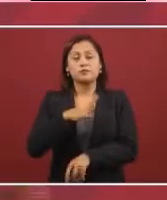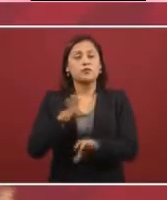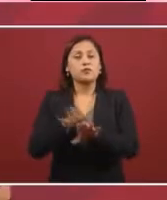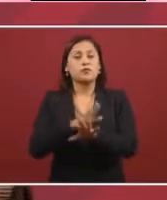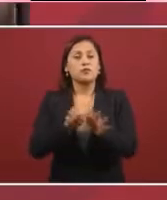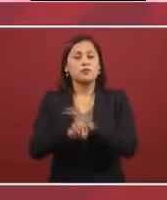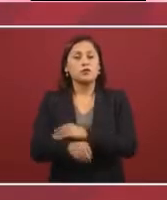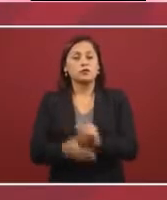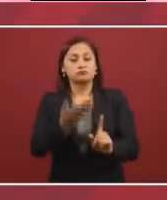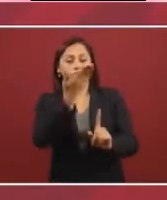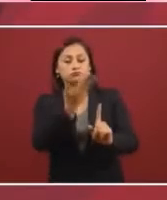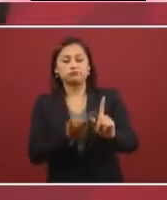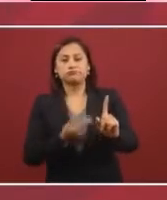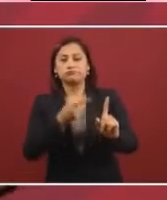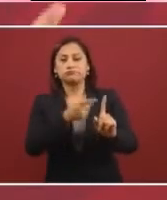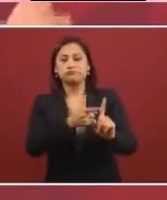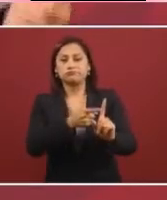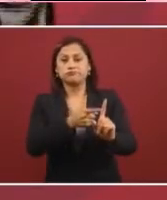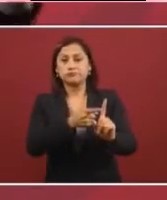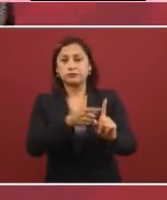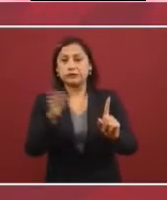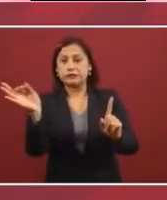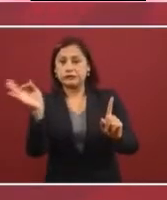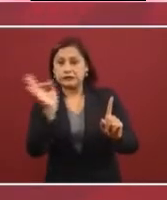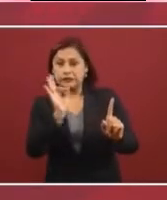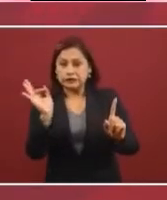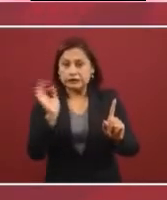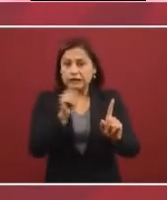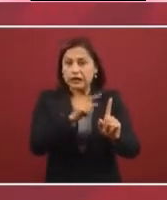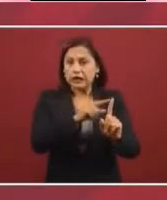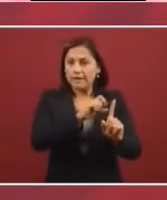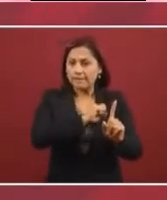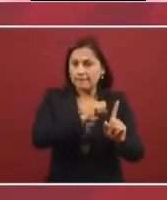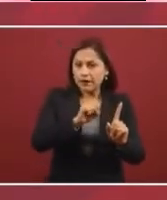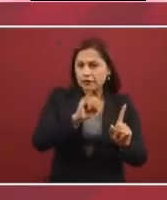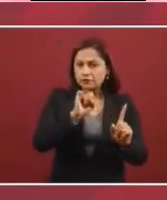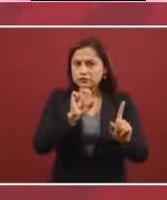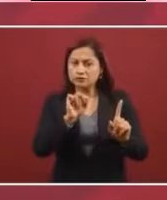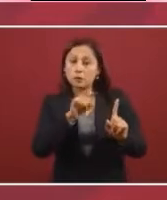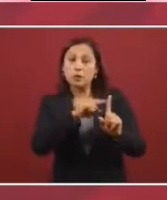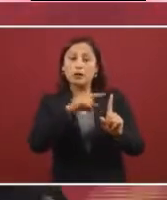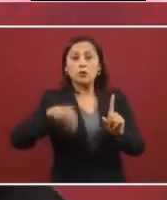so that the presumptive accused needs to show up